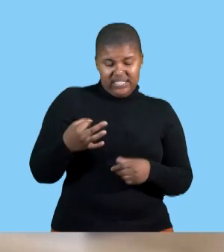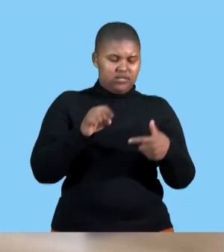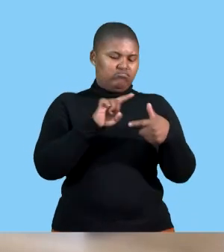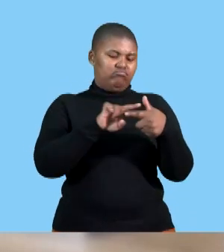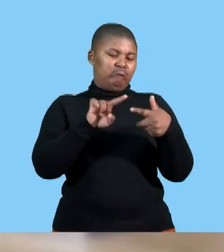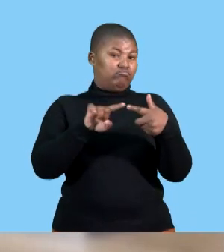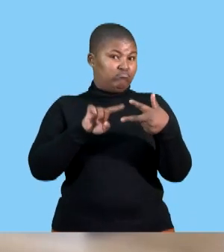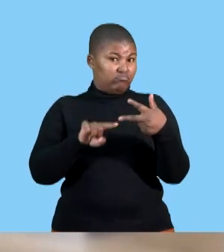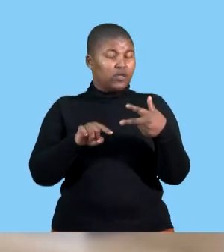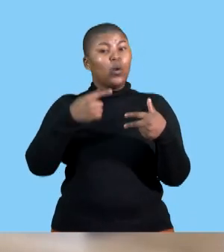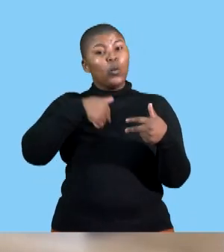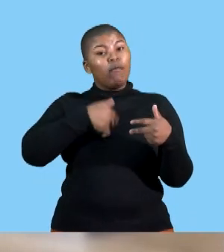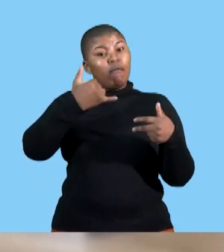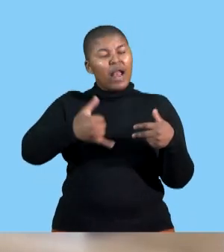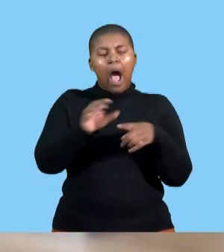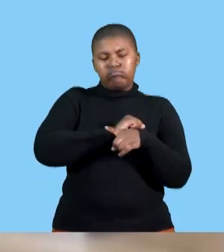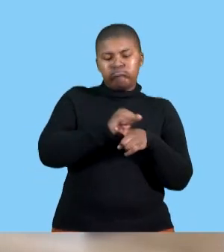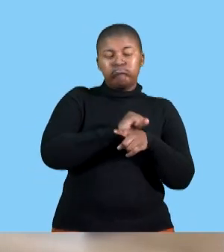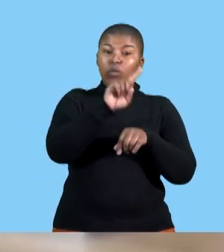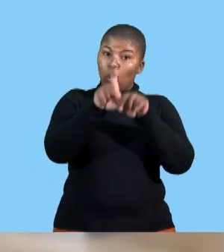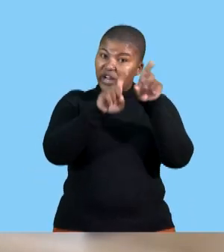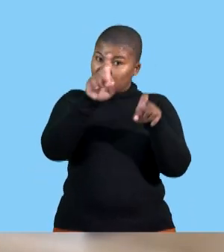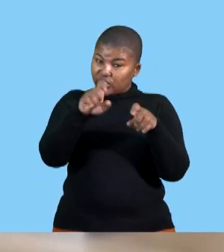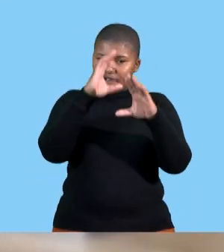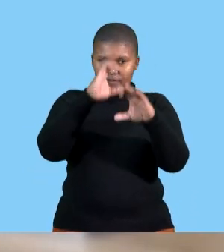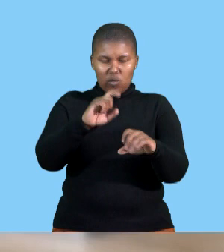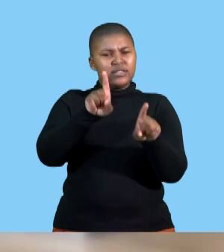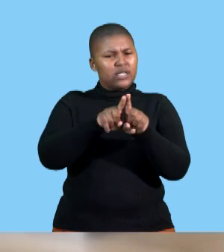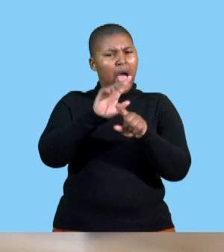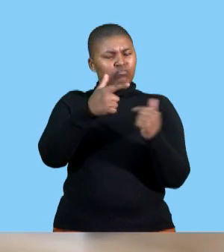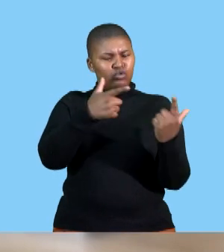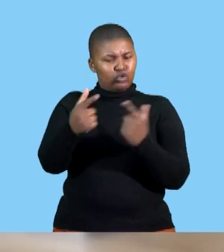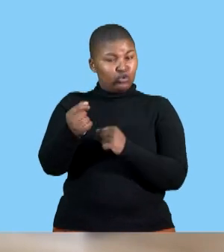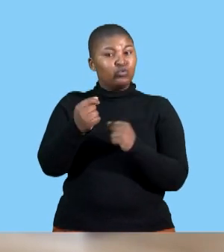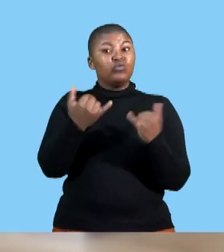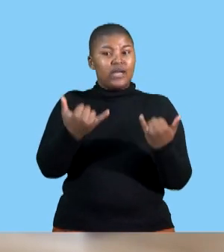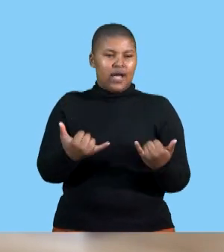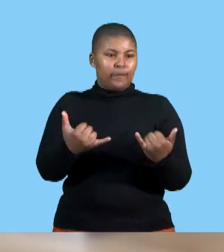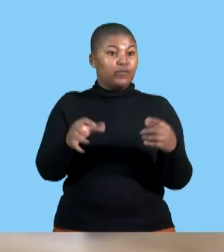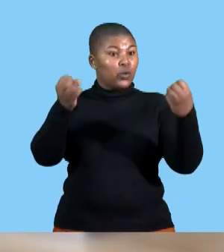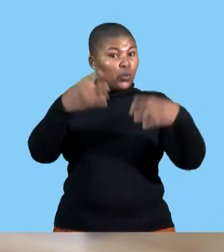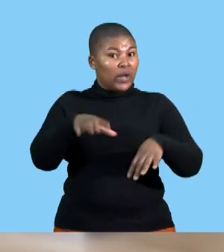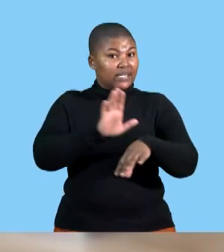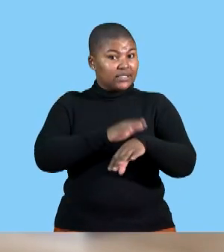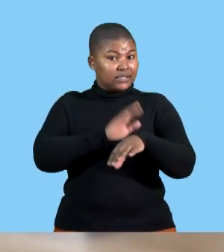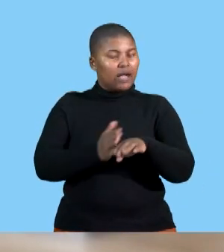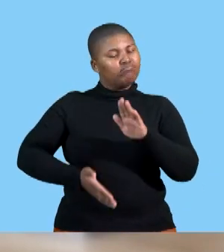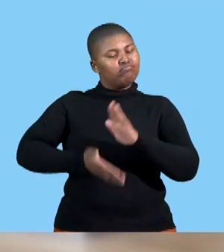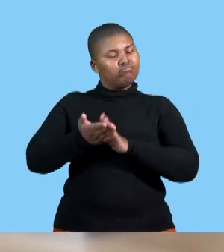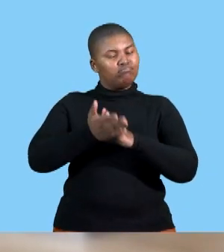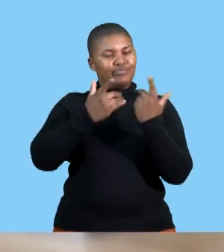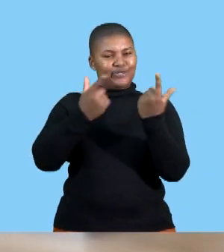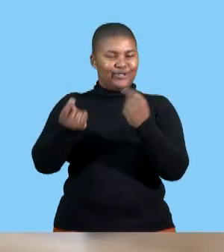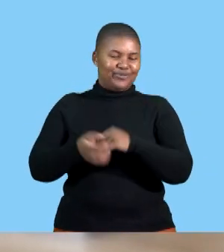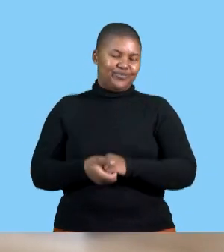be looking at the practice questions and applications questions. Without wasting your time, let us just get straight into